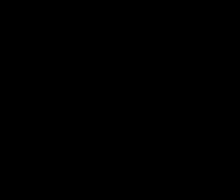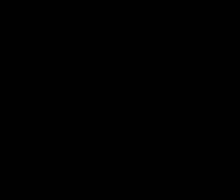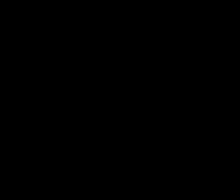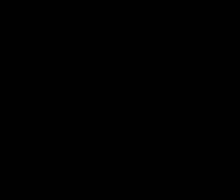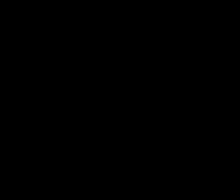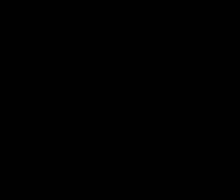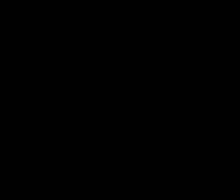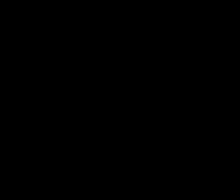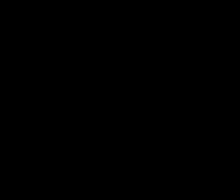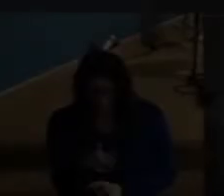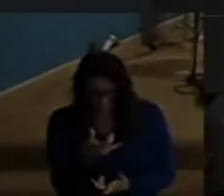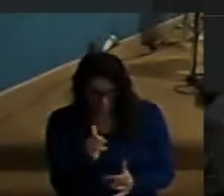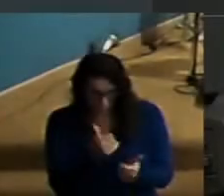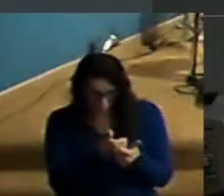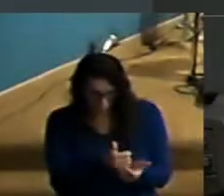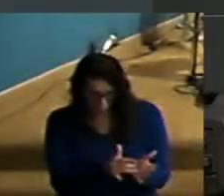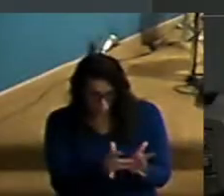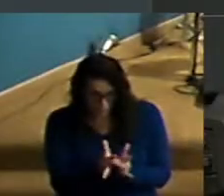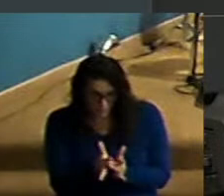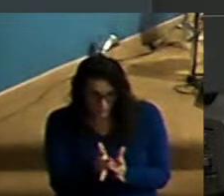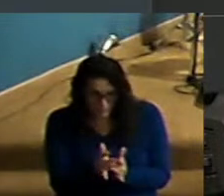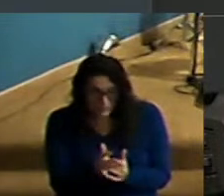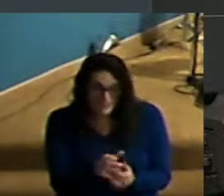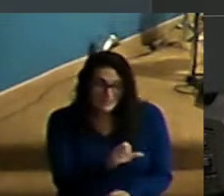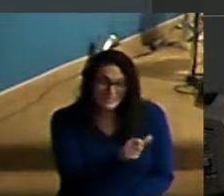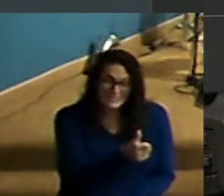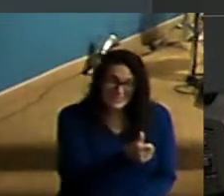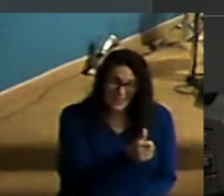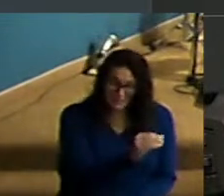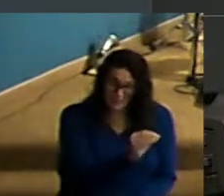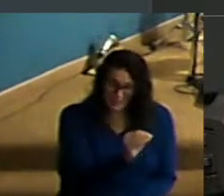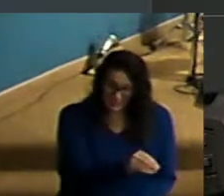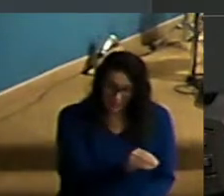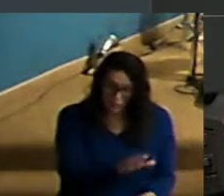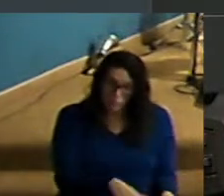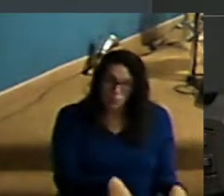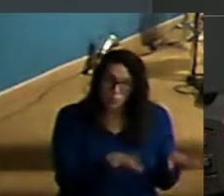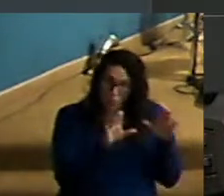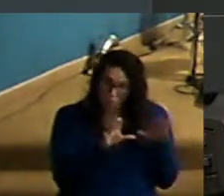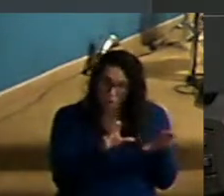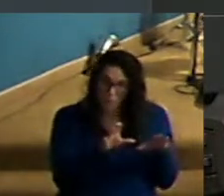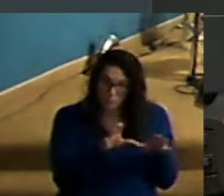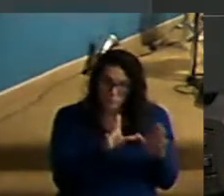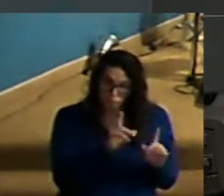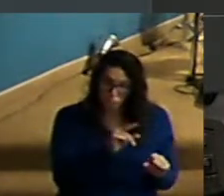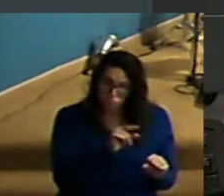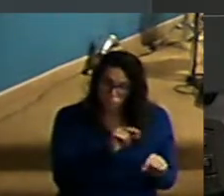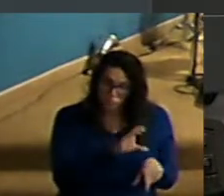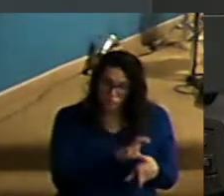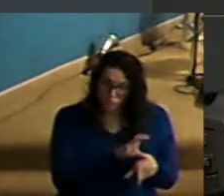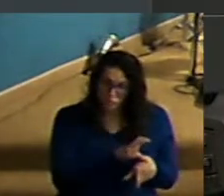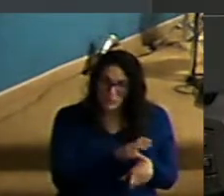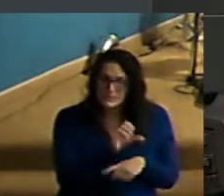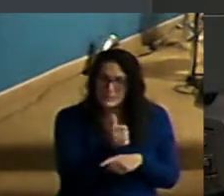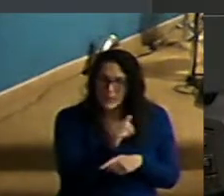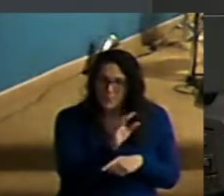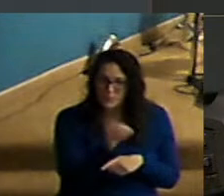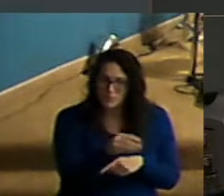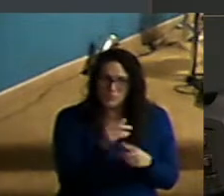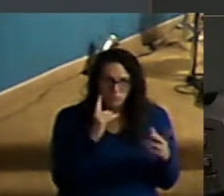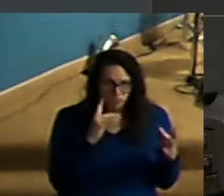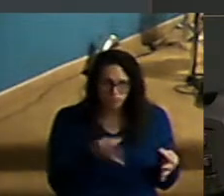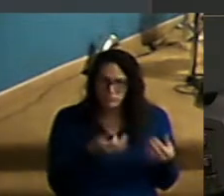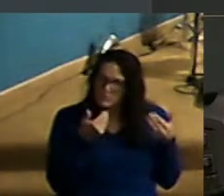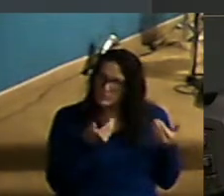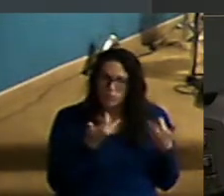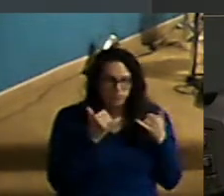And are you still following Jesus? 10% who grew up as Christians were described as resilient